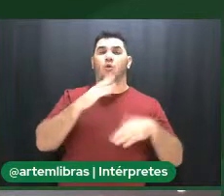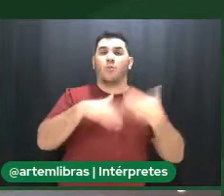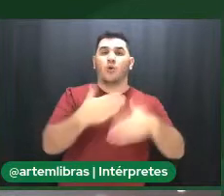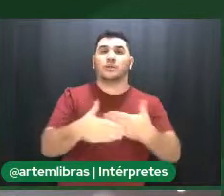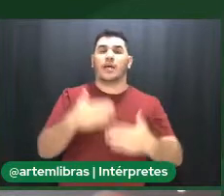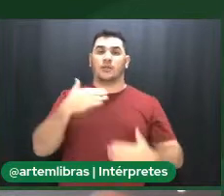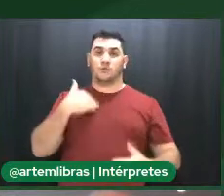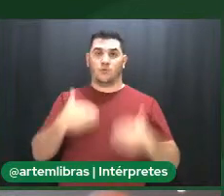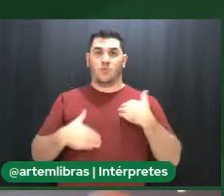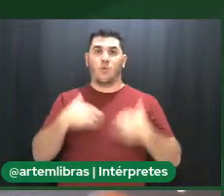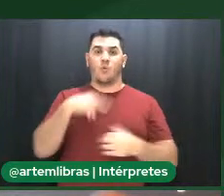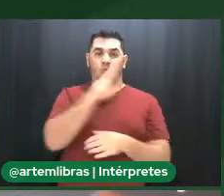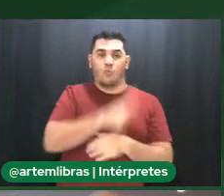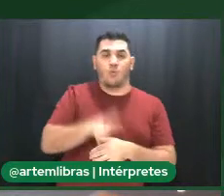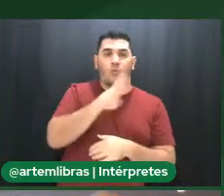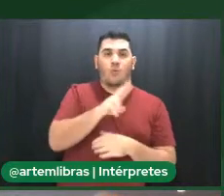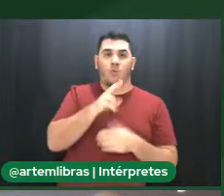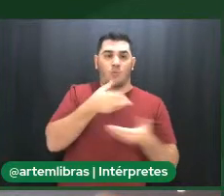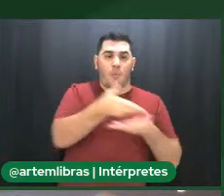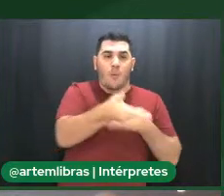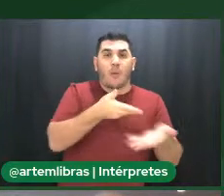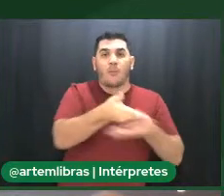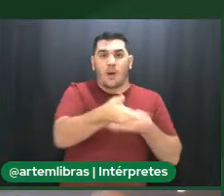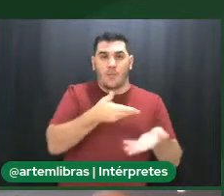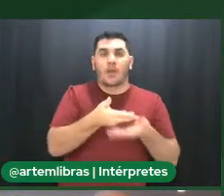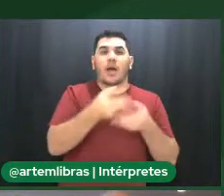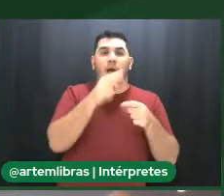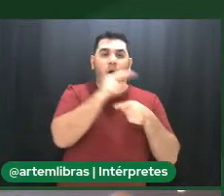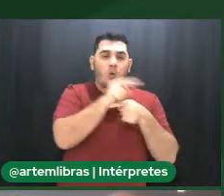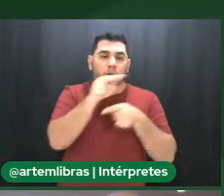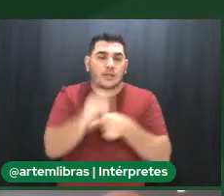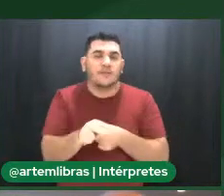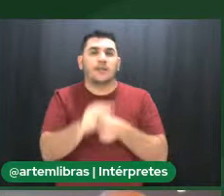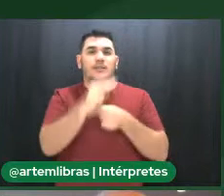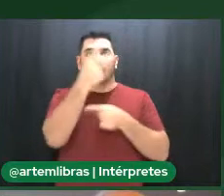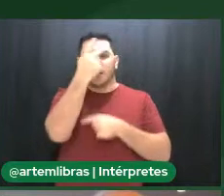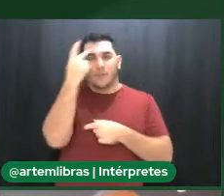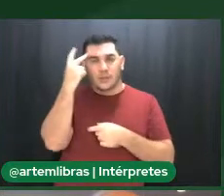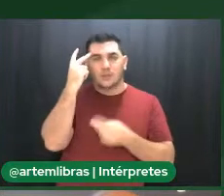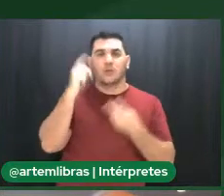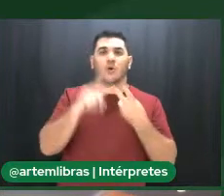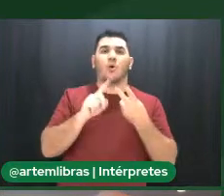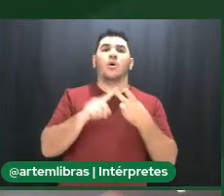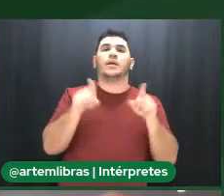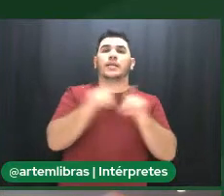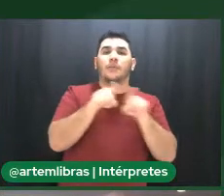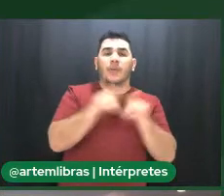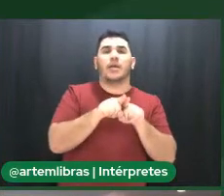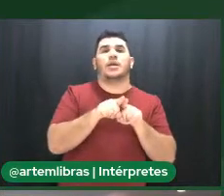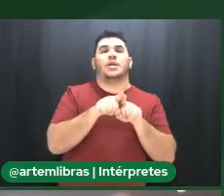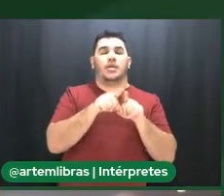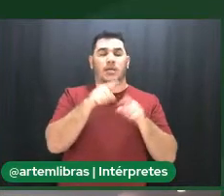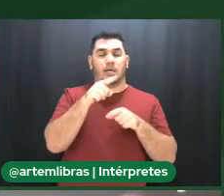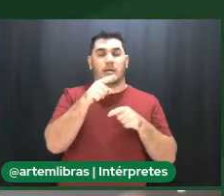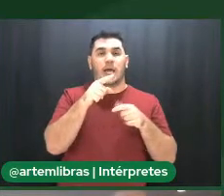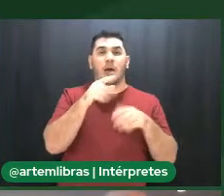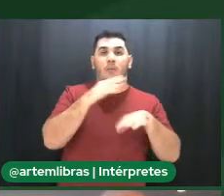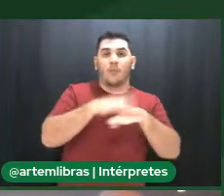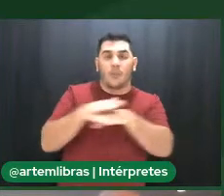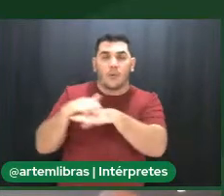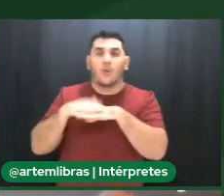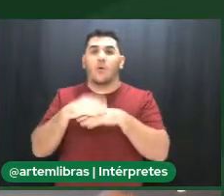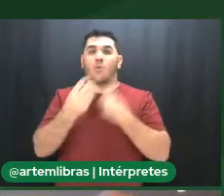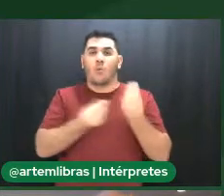that have been developed, the observation of users, iterative testing, prototypes, etc. And then it's to adopt